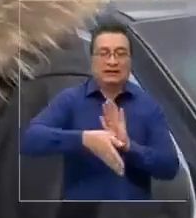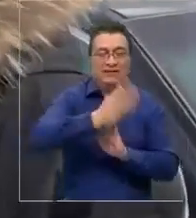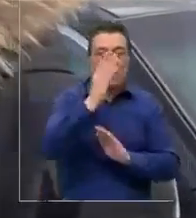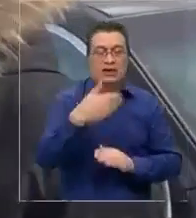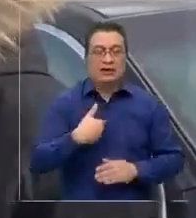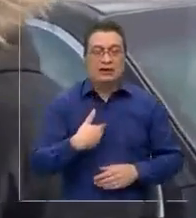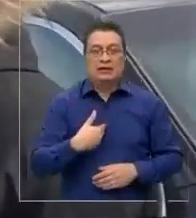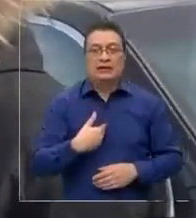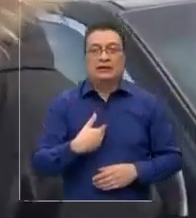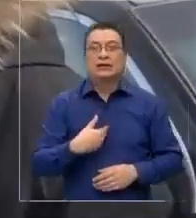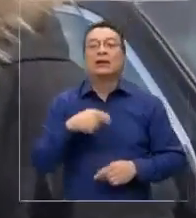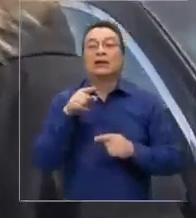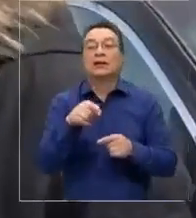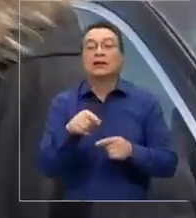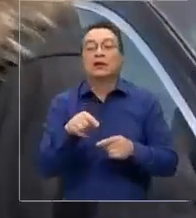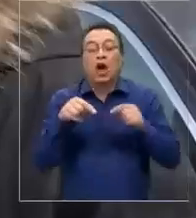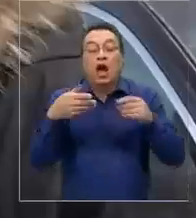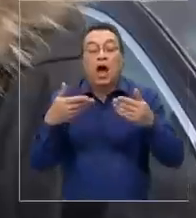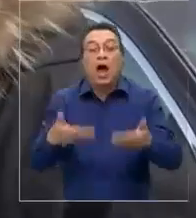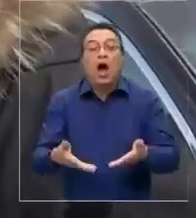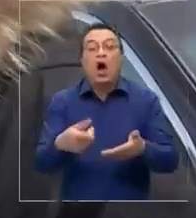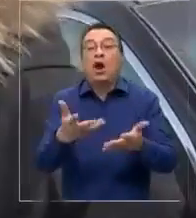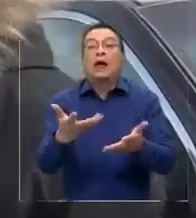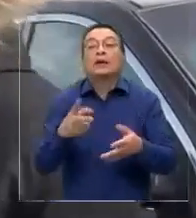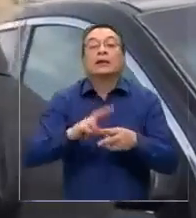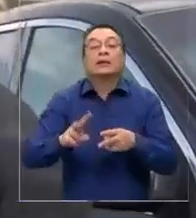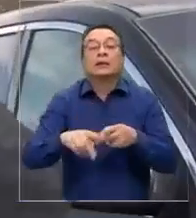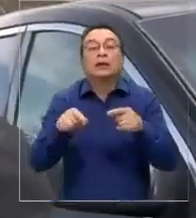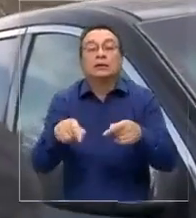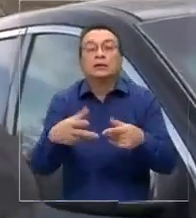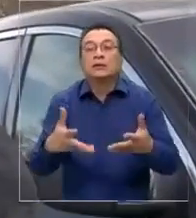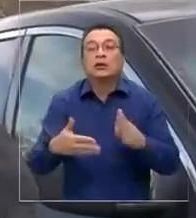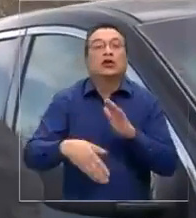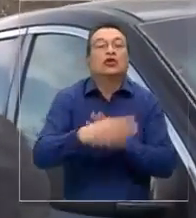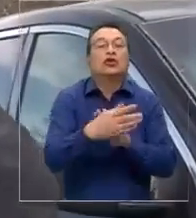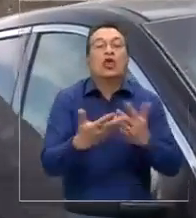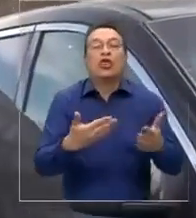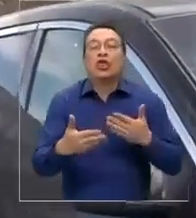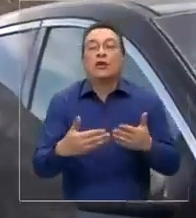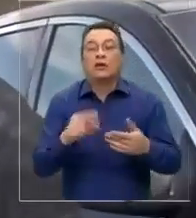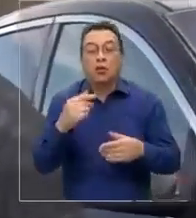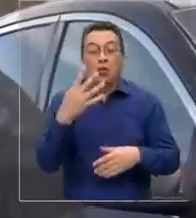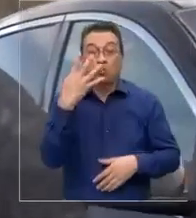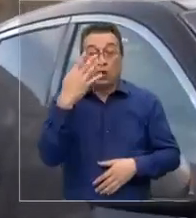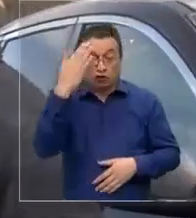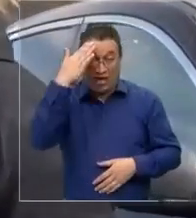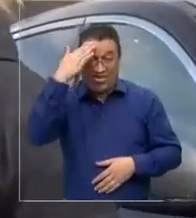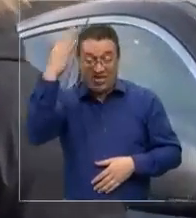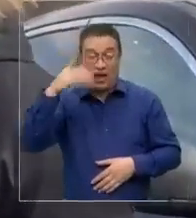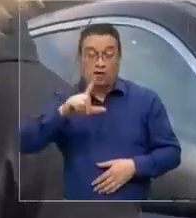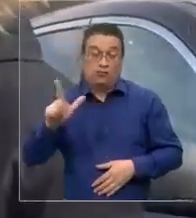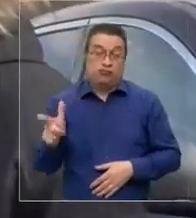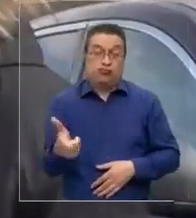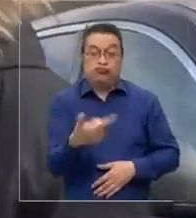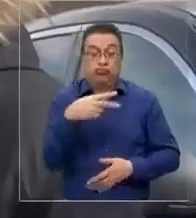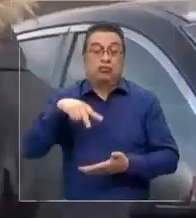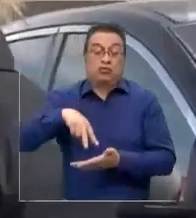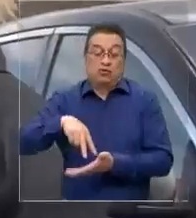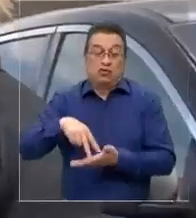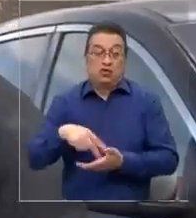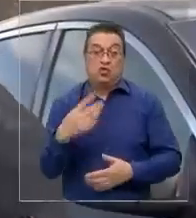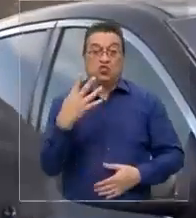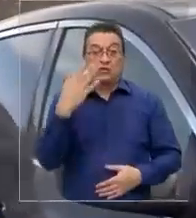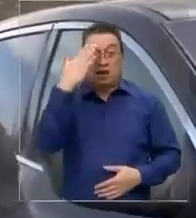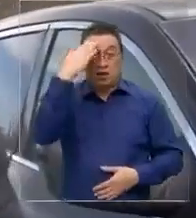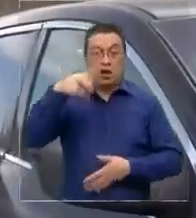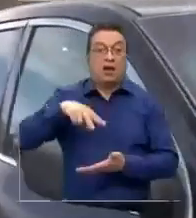The trip, how many days to get here? To get here, 4 days. 4 días. 4 días, yeah. Casi 4 días. He estado 4 días, por lo